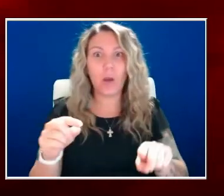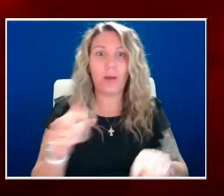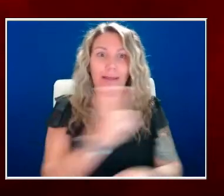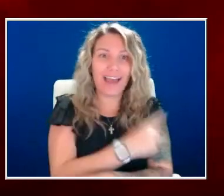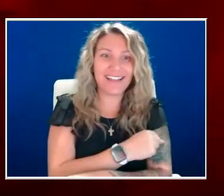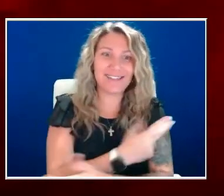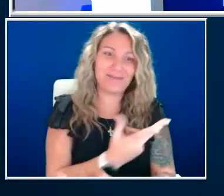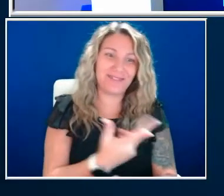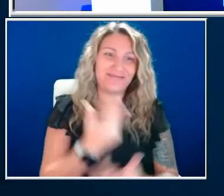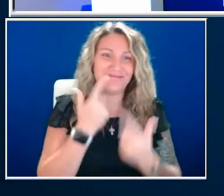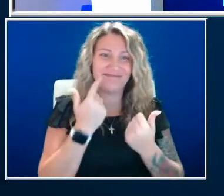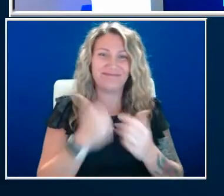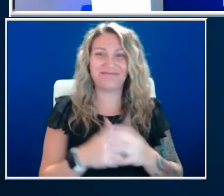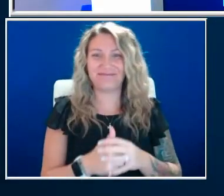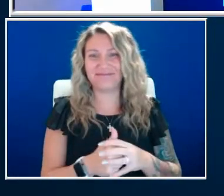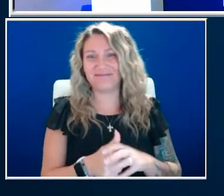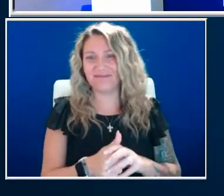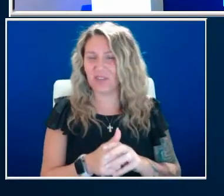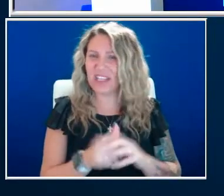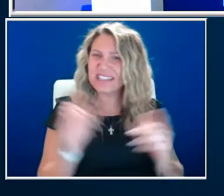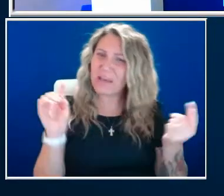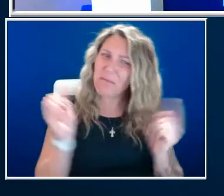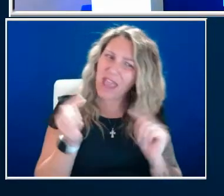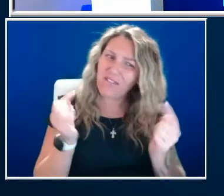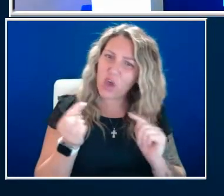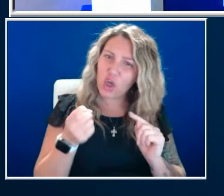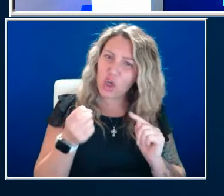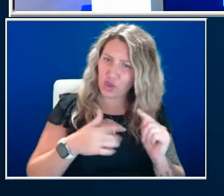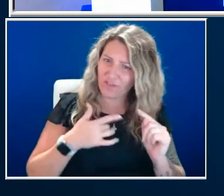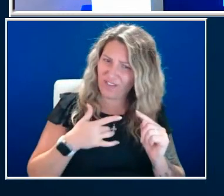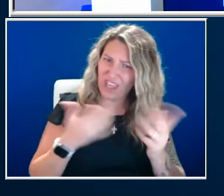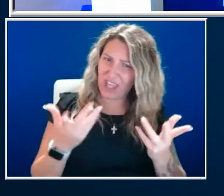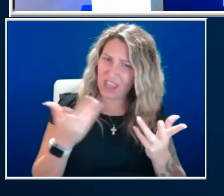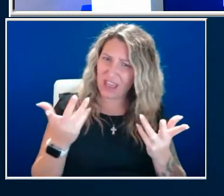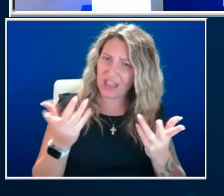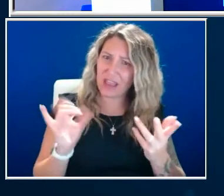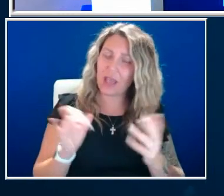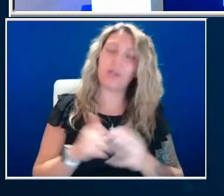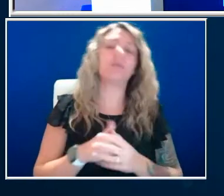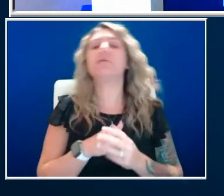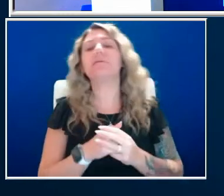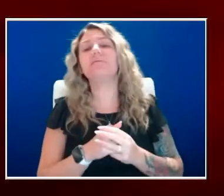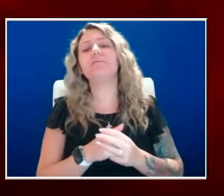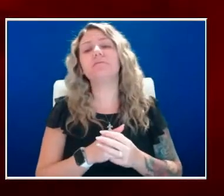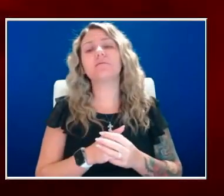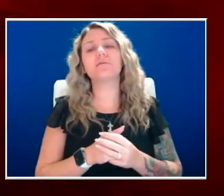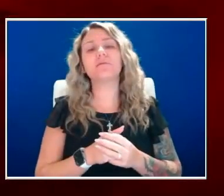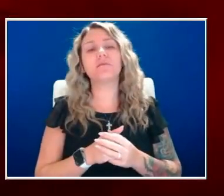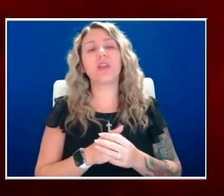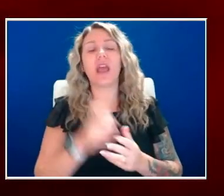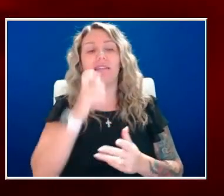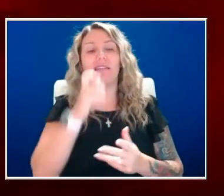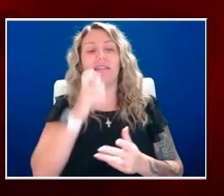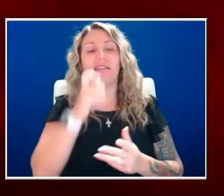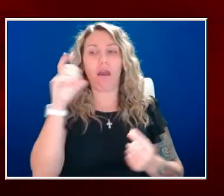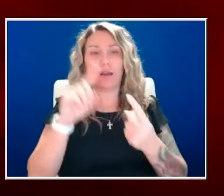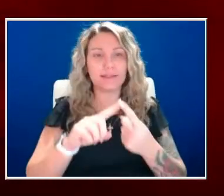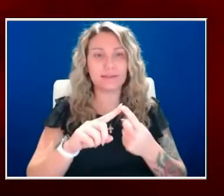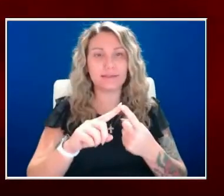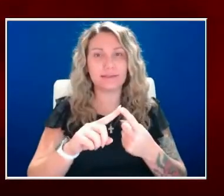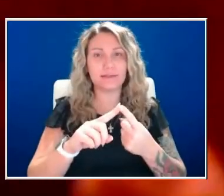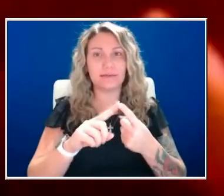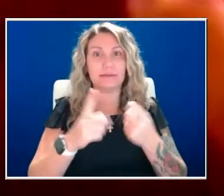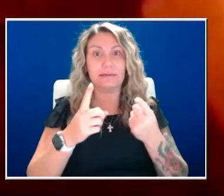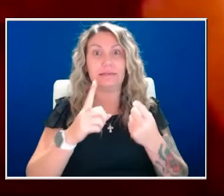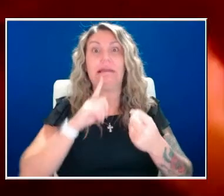Is it painful? You feel tell us what that feels like. not until it's happening to